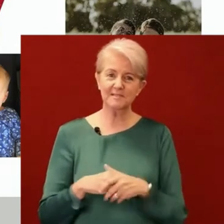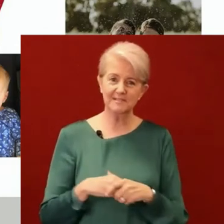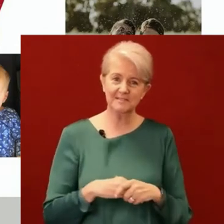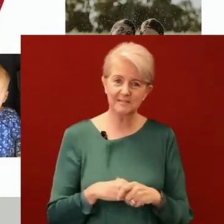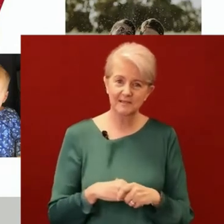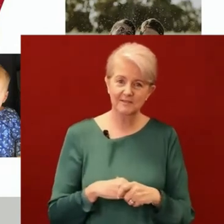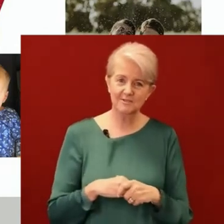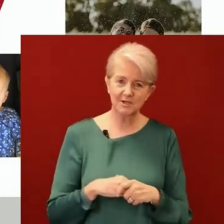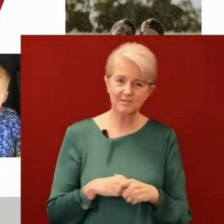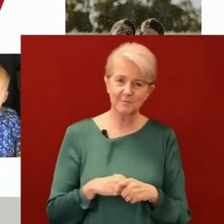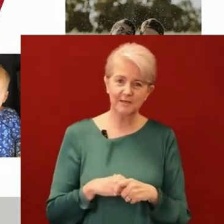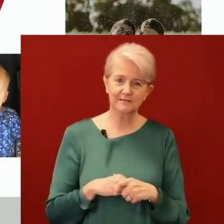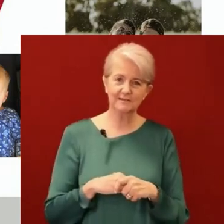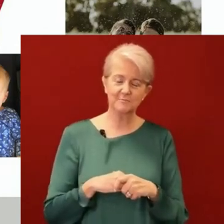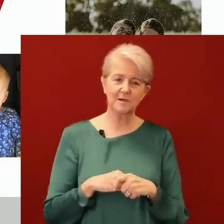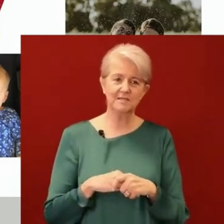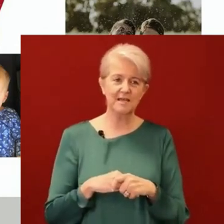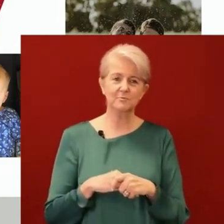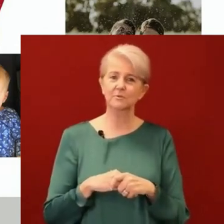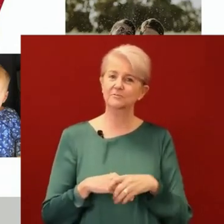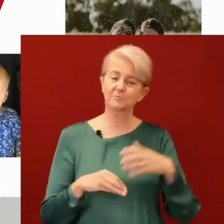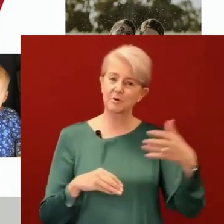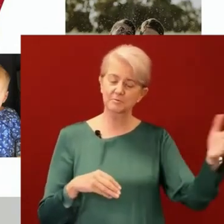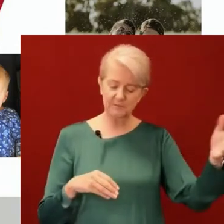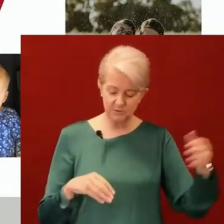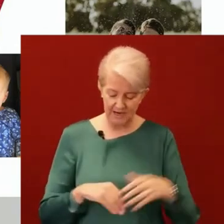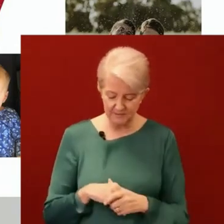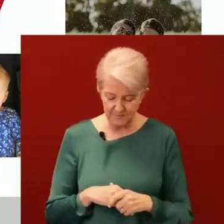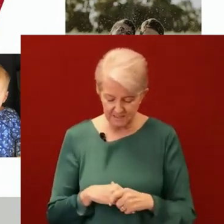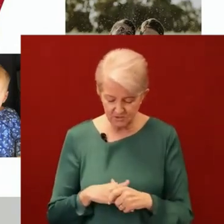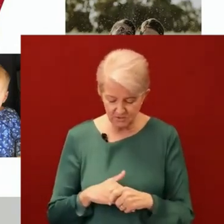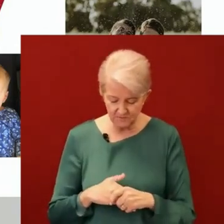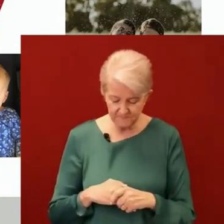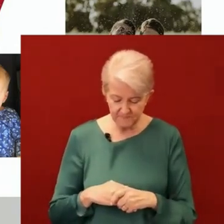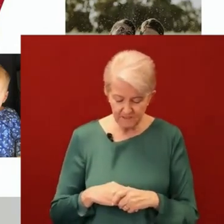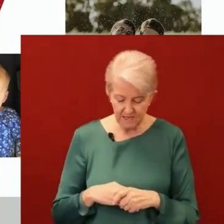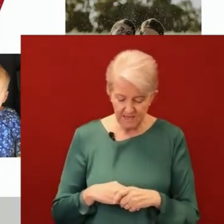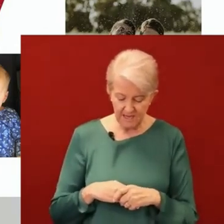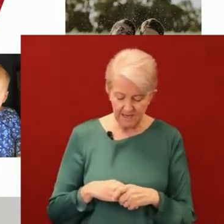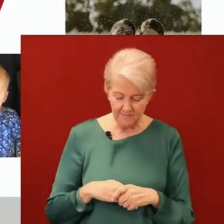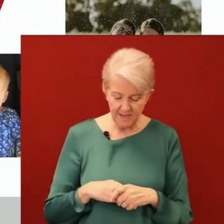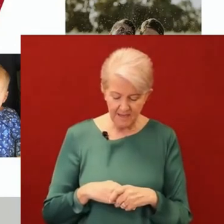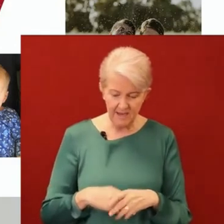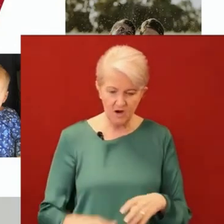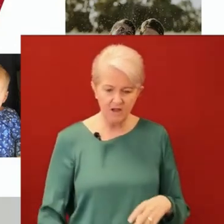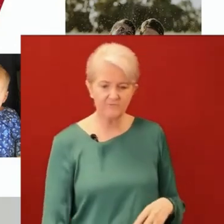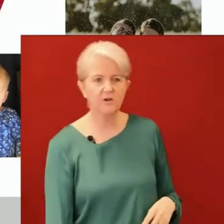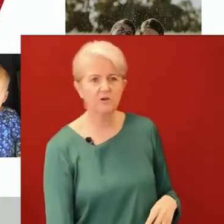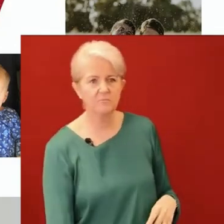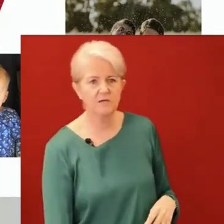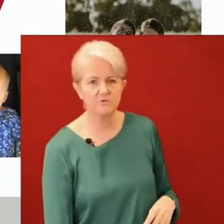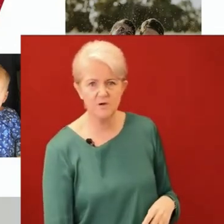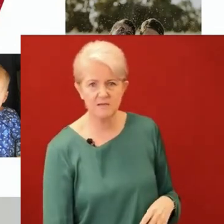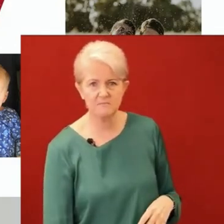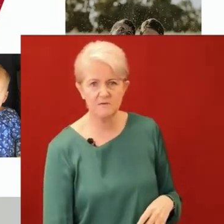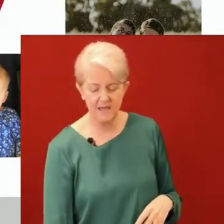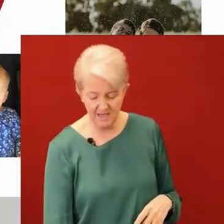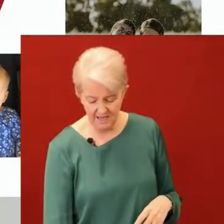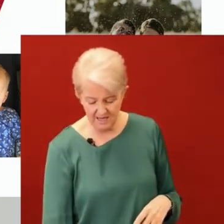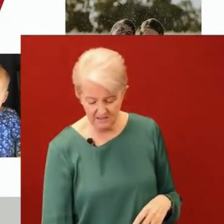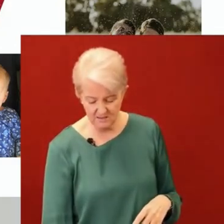family business, so to speak, that my dad would have probably dragged me into. And I followed my